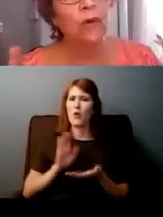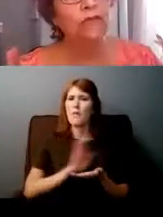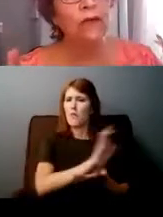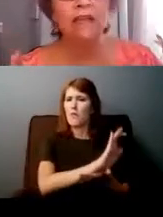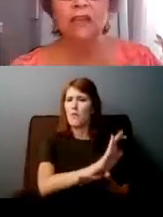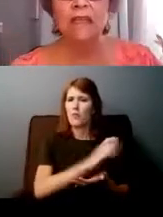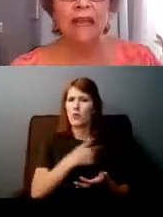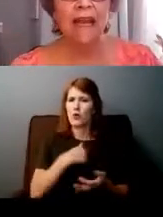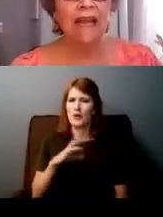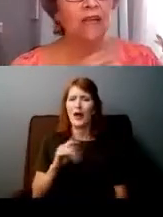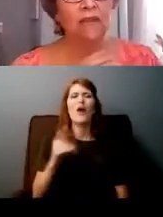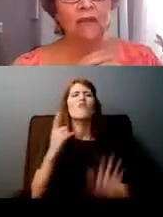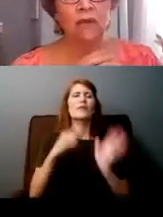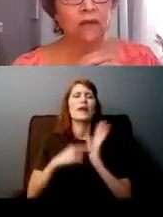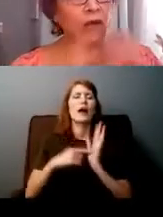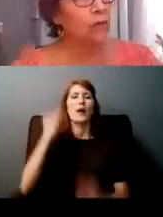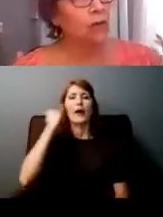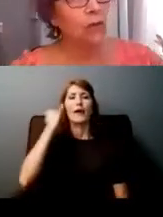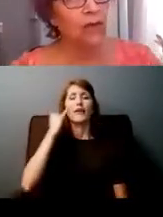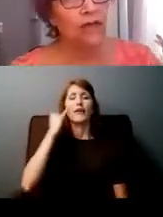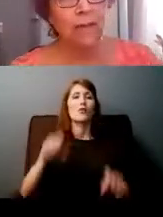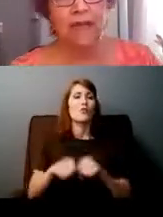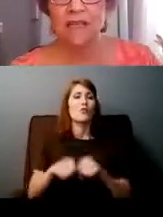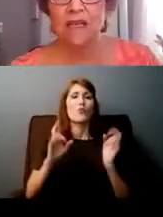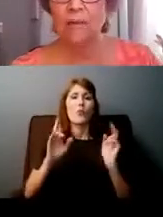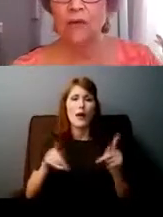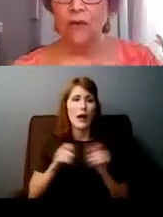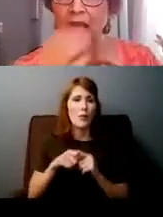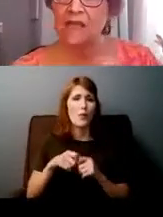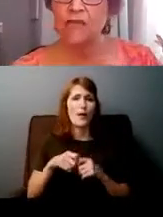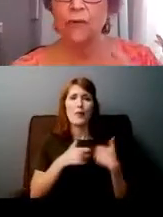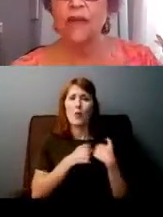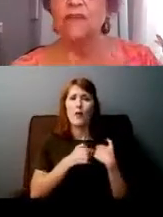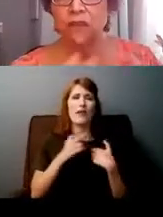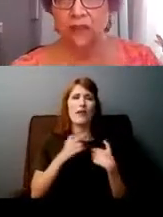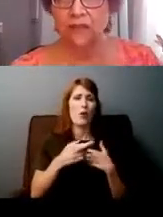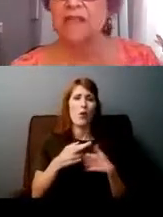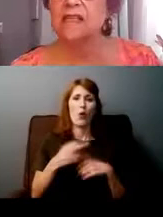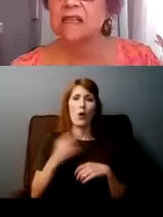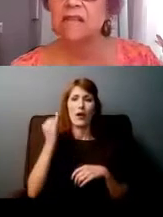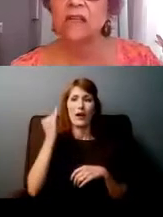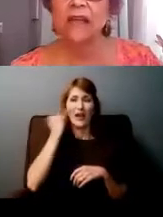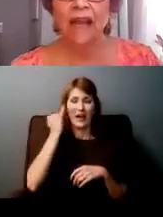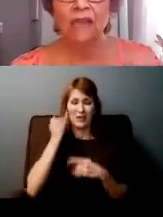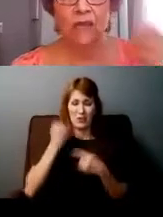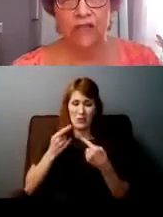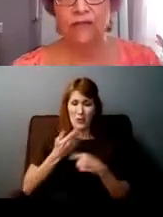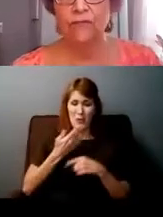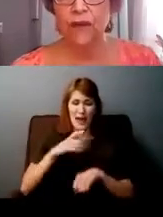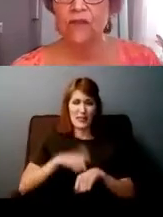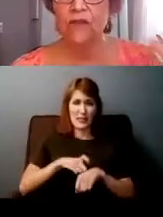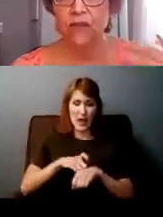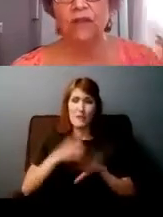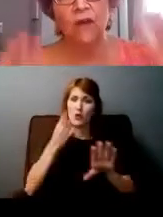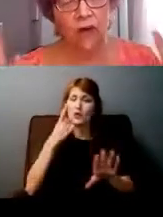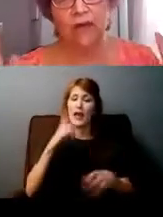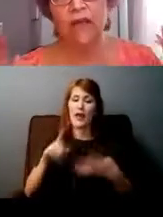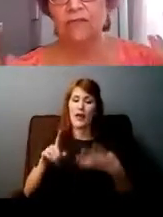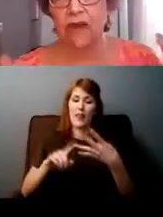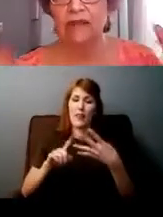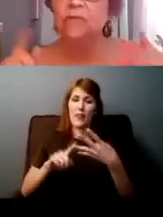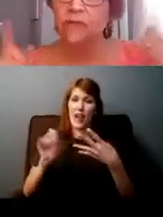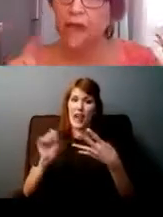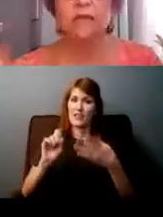a boyfriend or go through a really bad time, your S friends are going to listen, and your D friends are going to go,